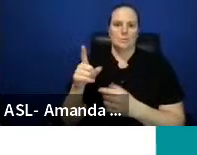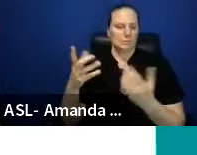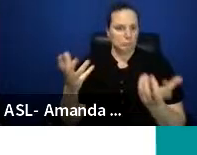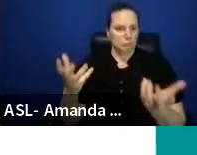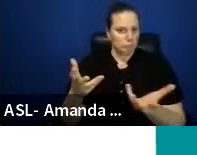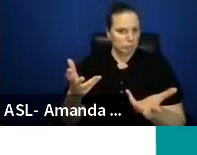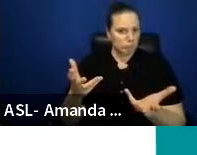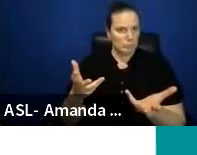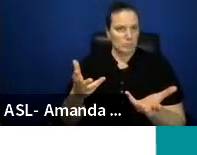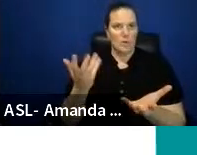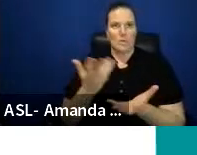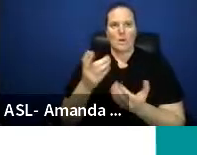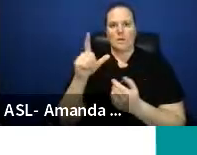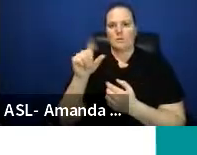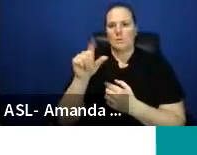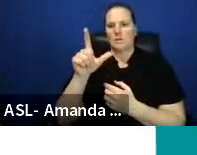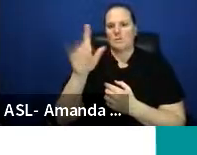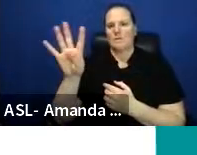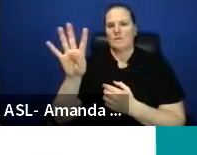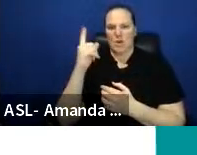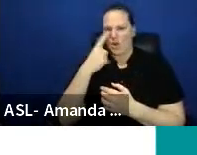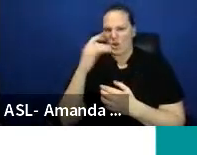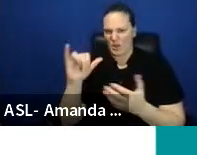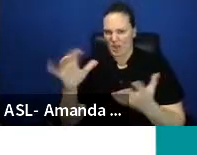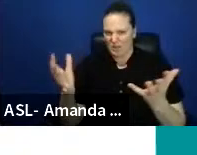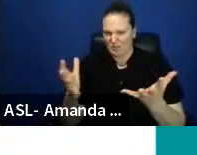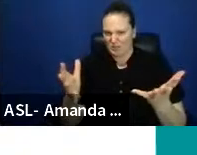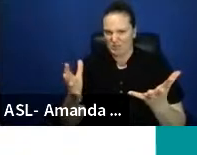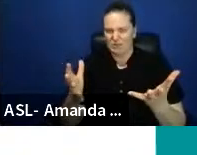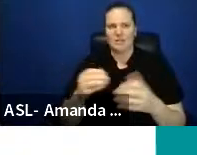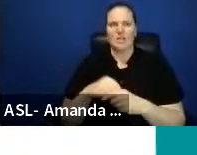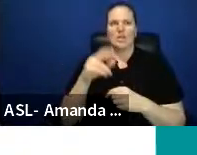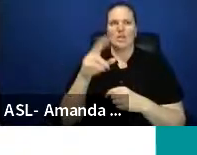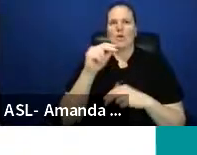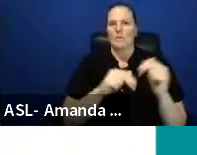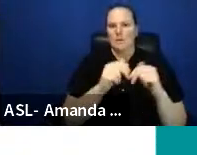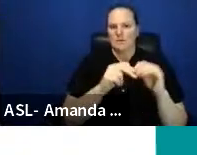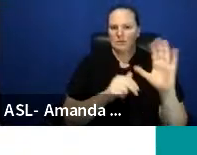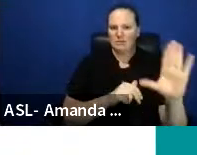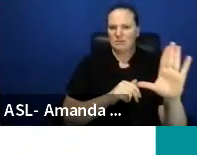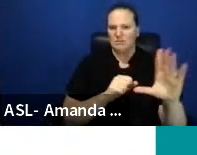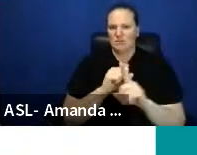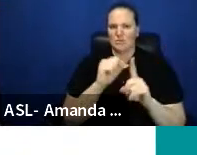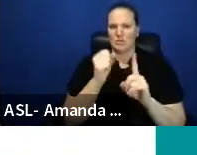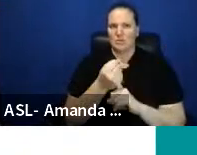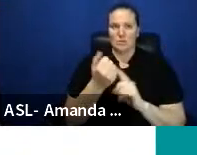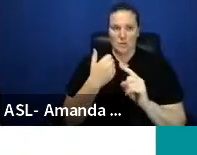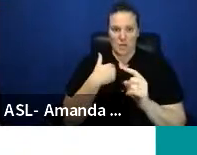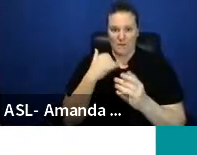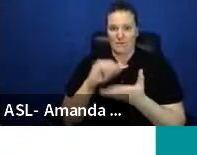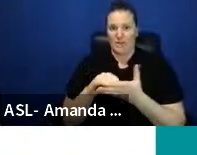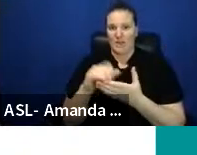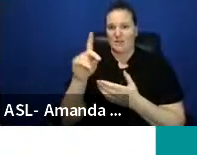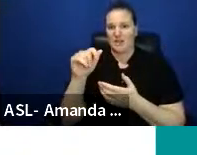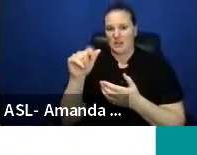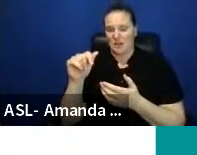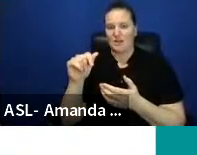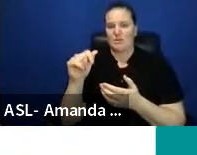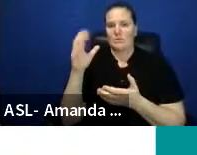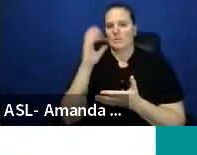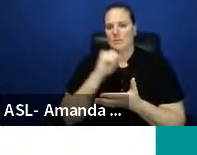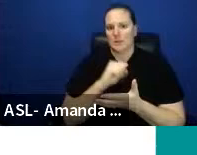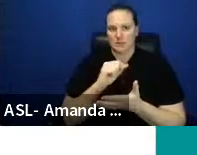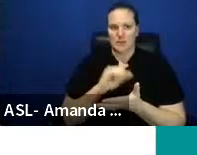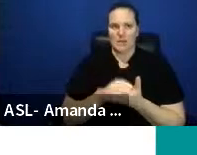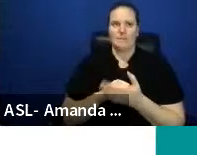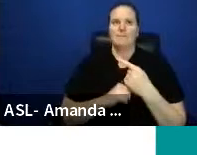does 2024 look like in the no build situation? Do we have that data, and did I miss it? You